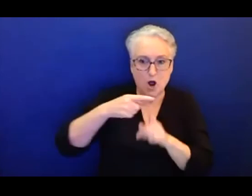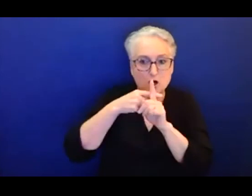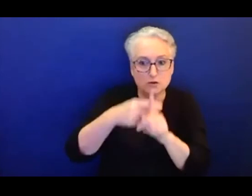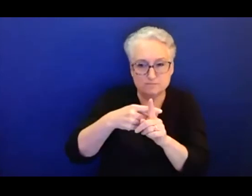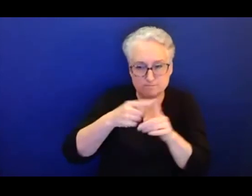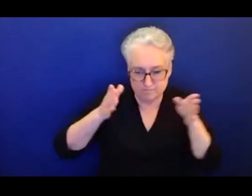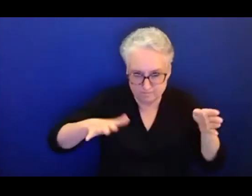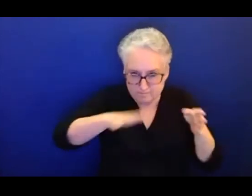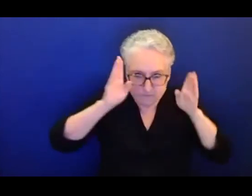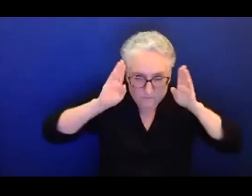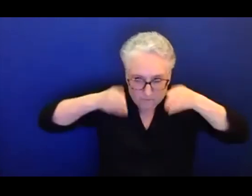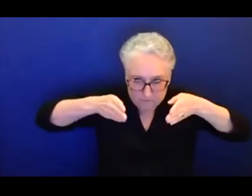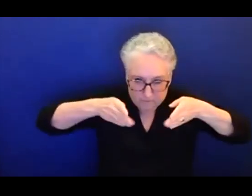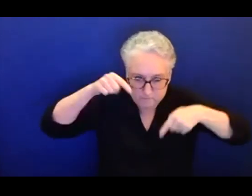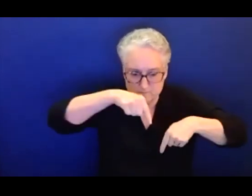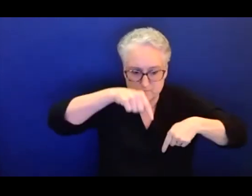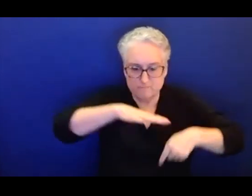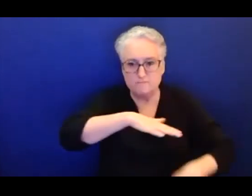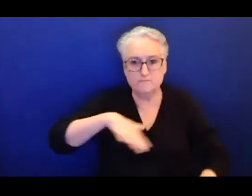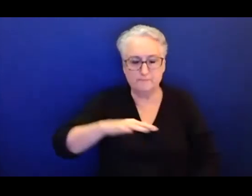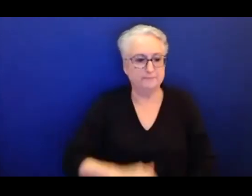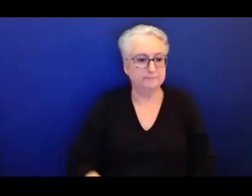Any other questions?